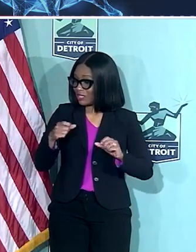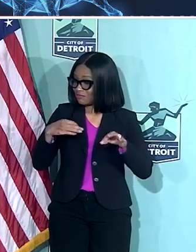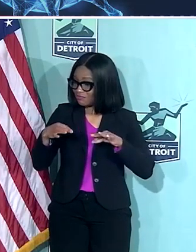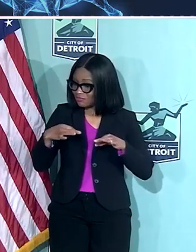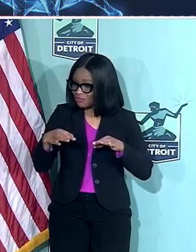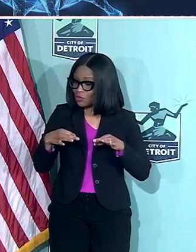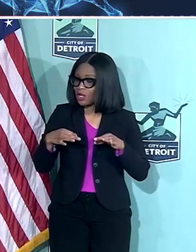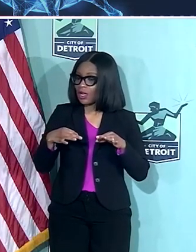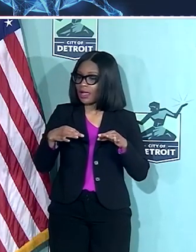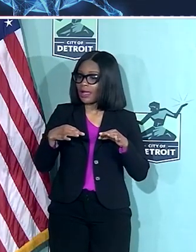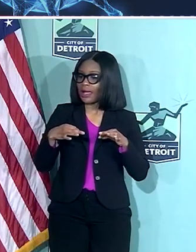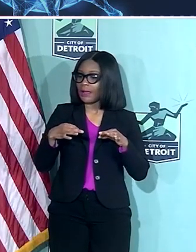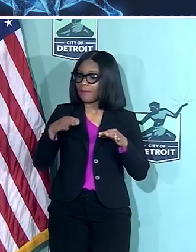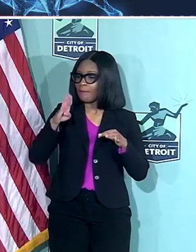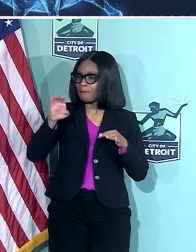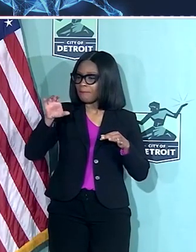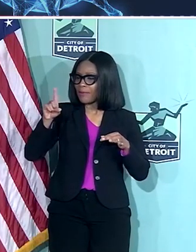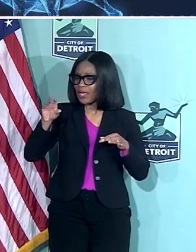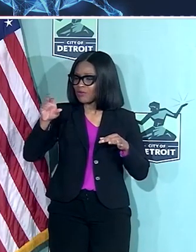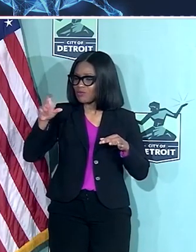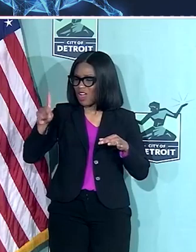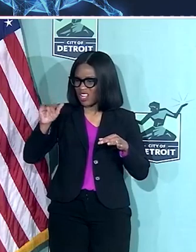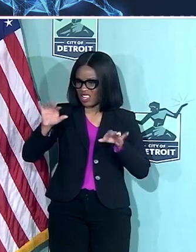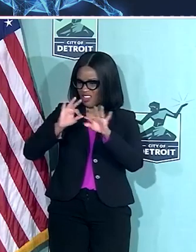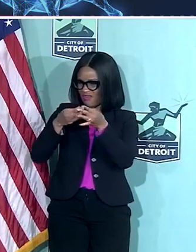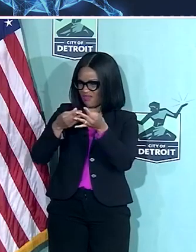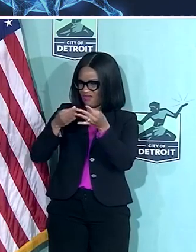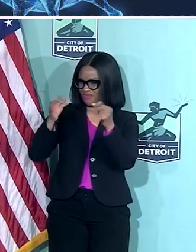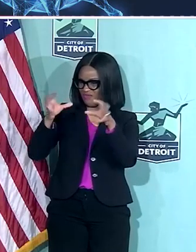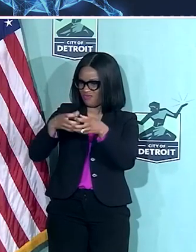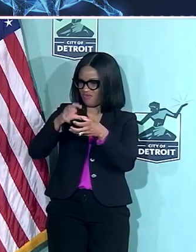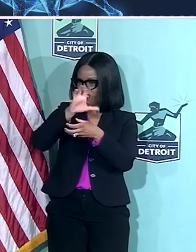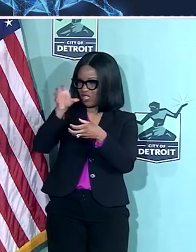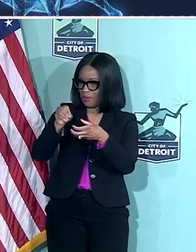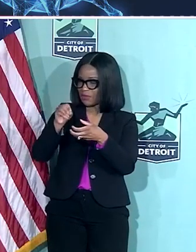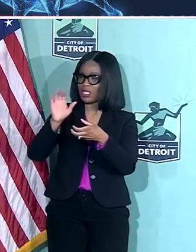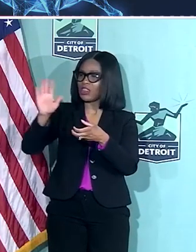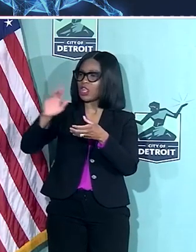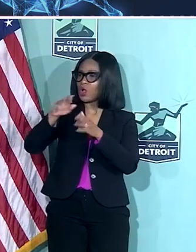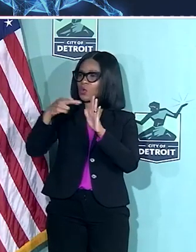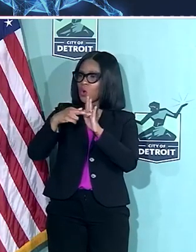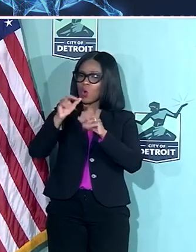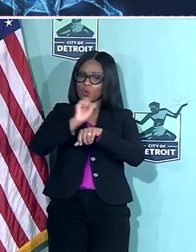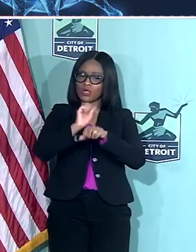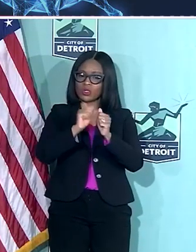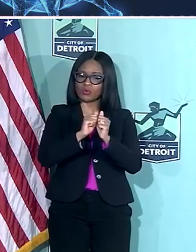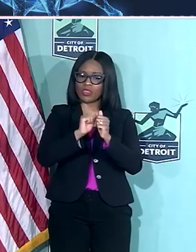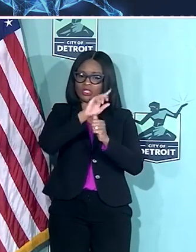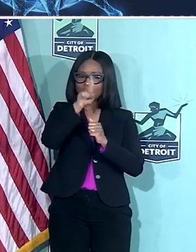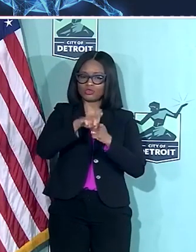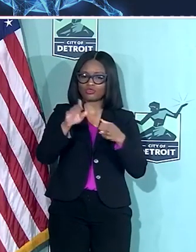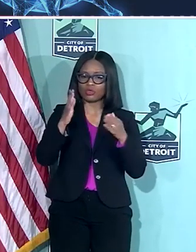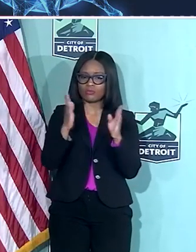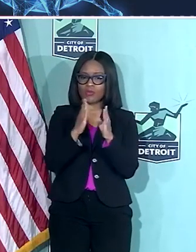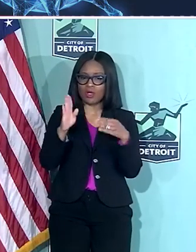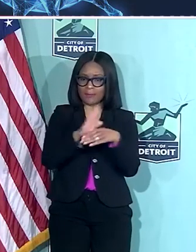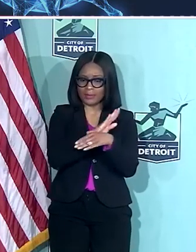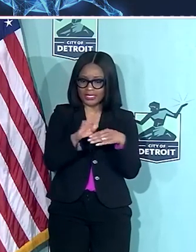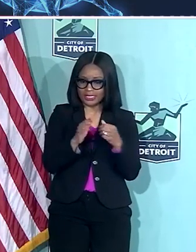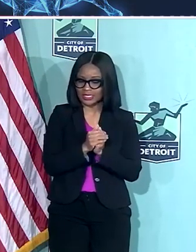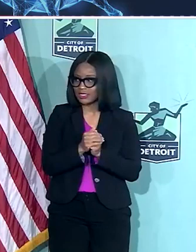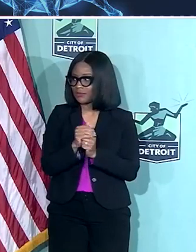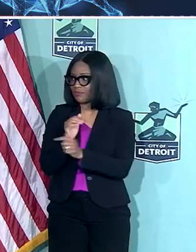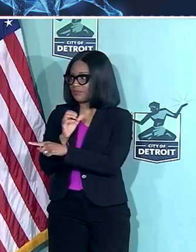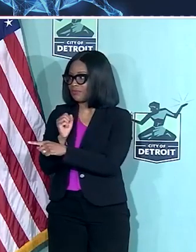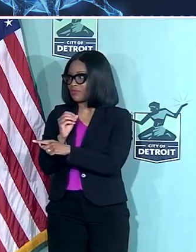of Bedrock's and the family of companies' role in helping with the Detroit Means Business program. Sure. We've